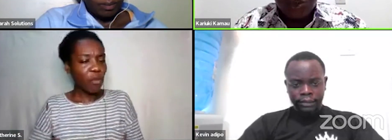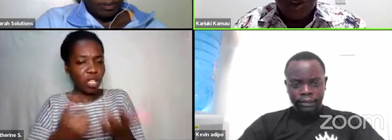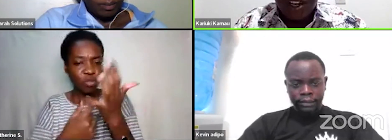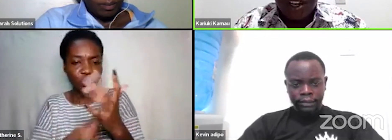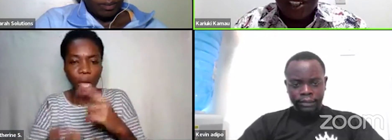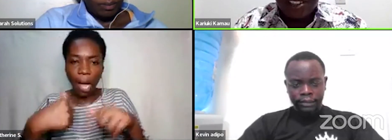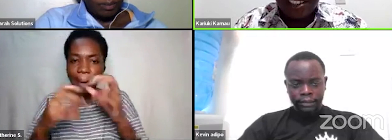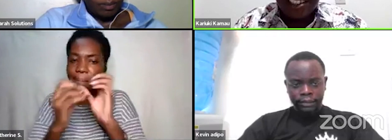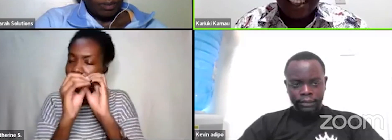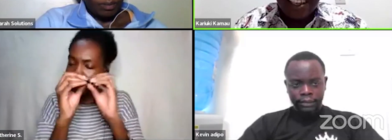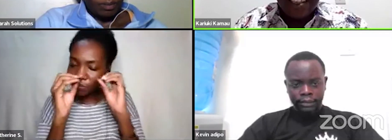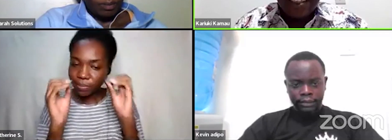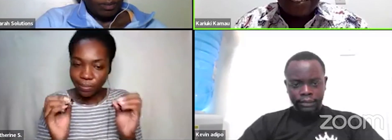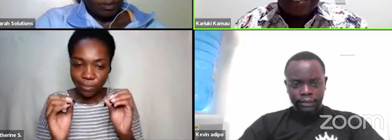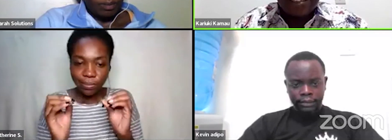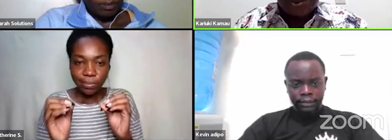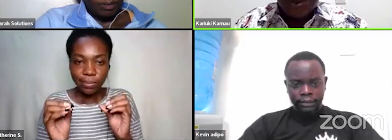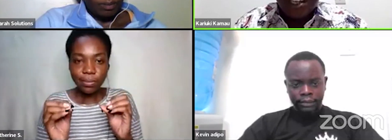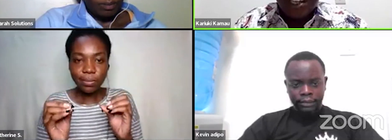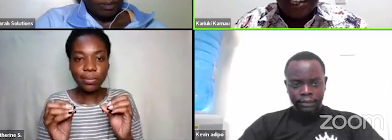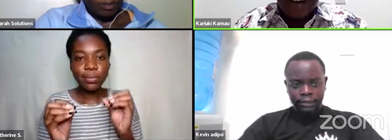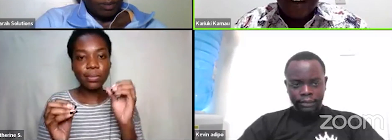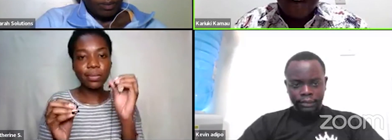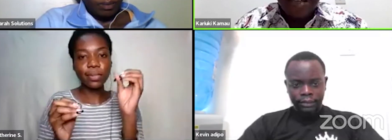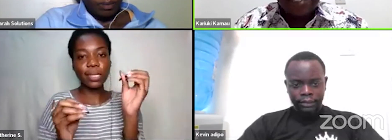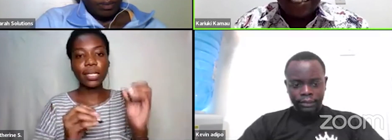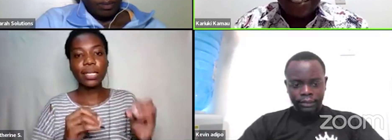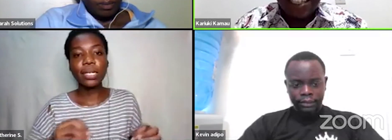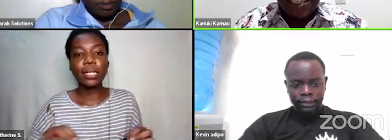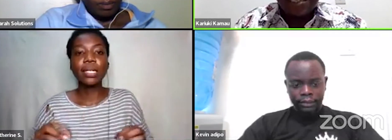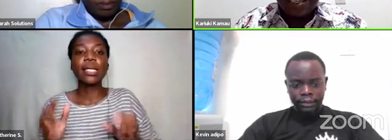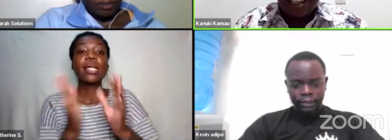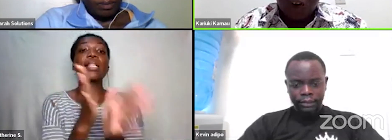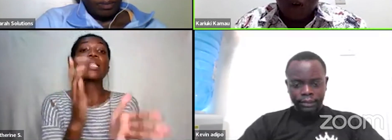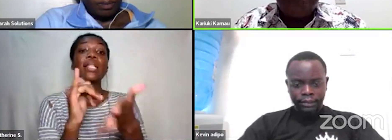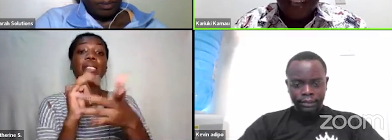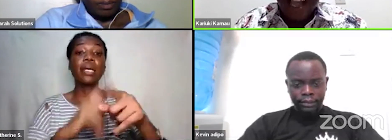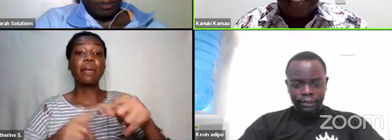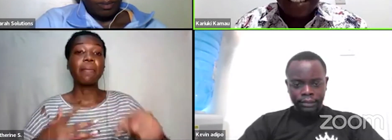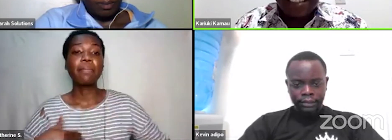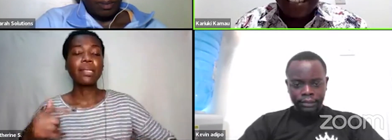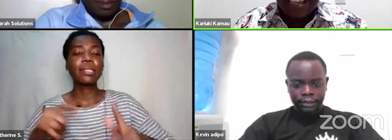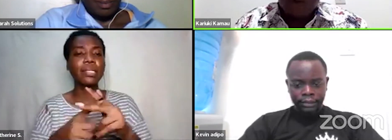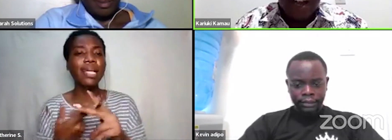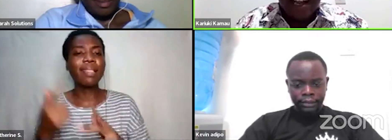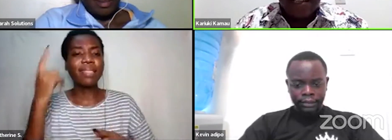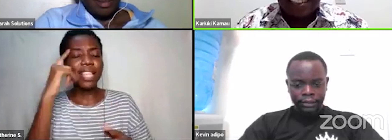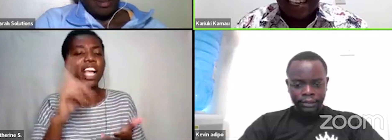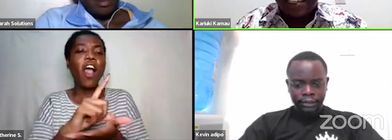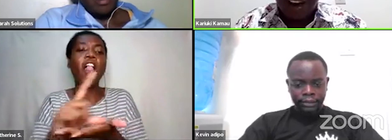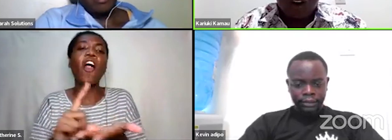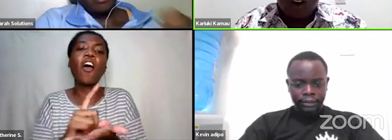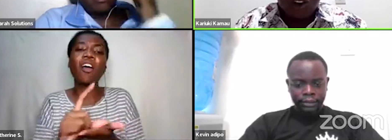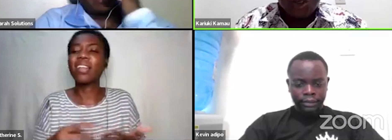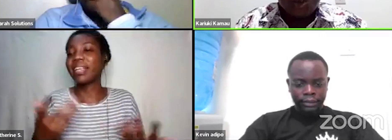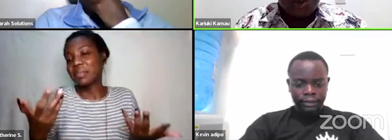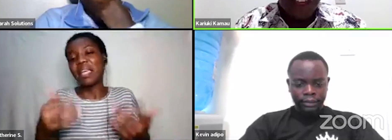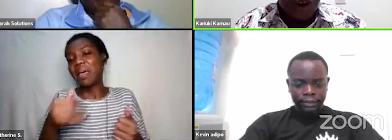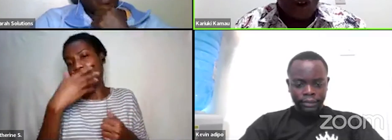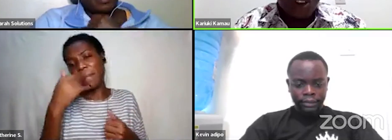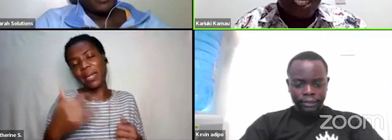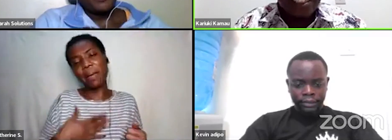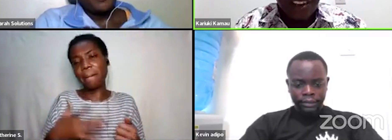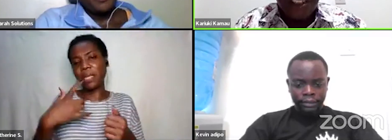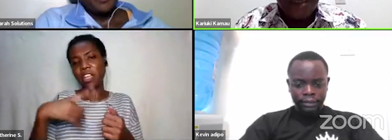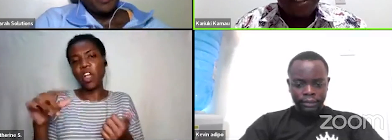is the foreign tourists. This is when now I started thinking local. I started saying, why can't I now go to